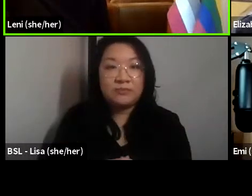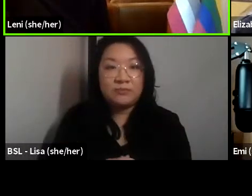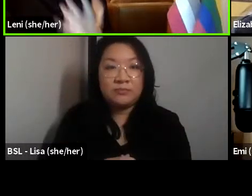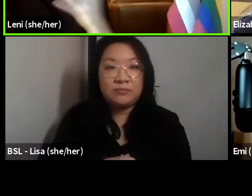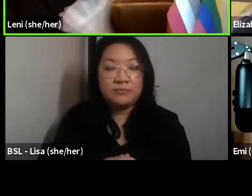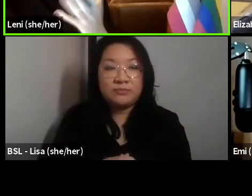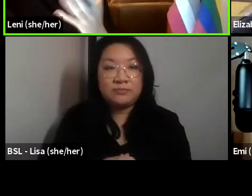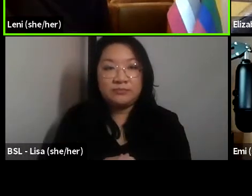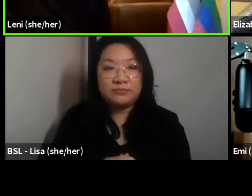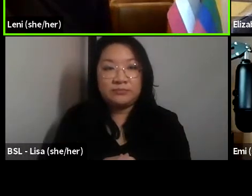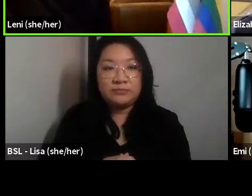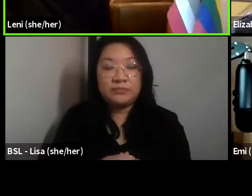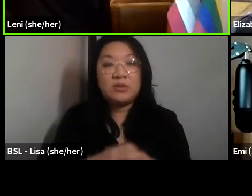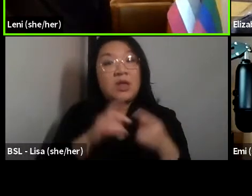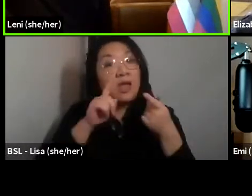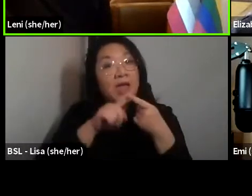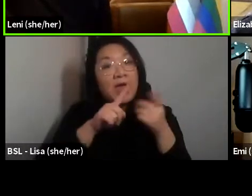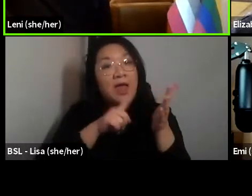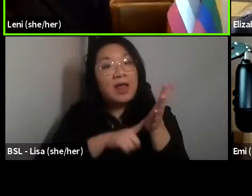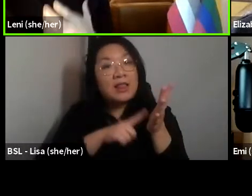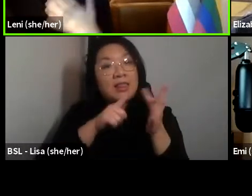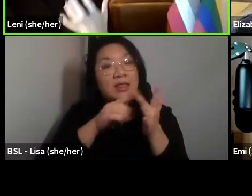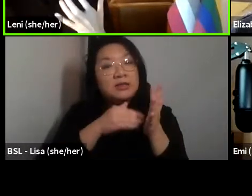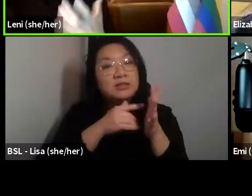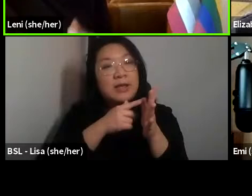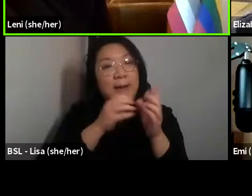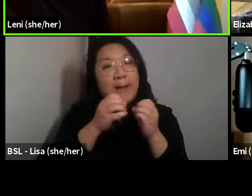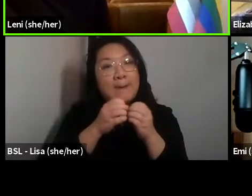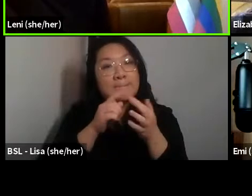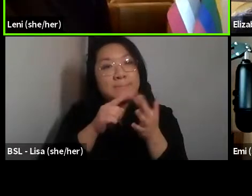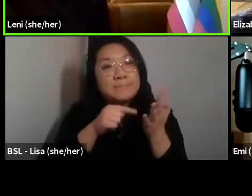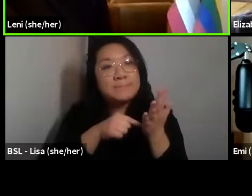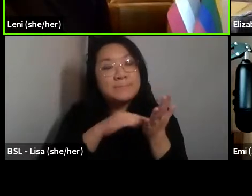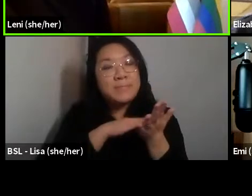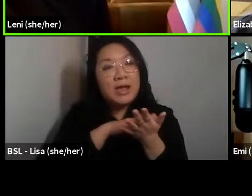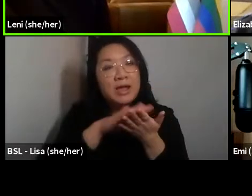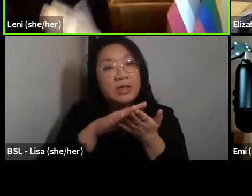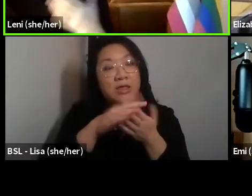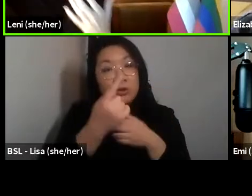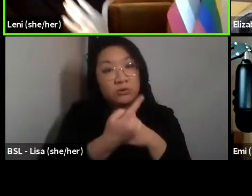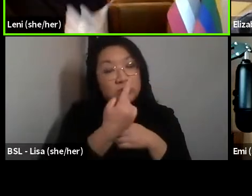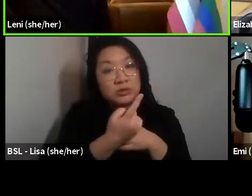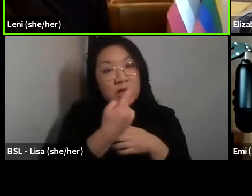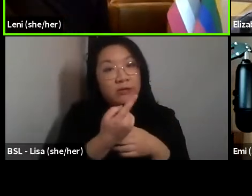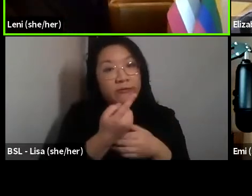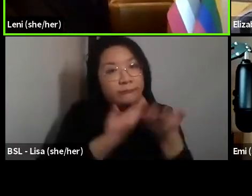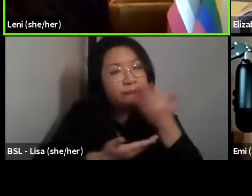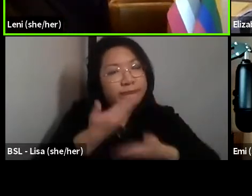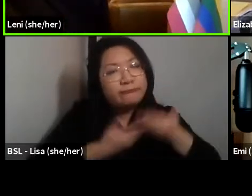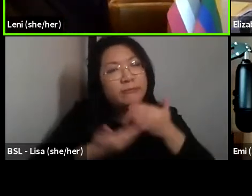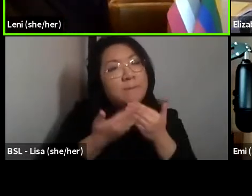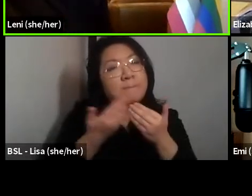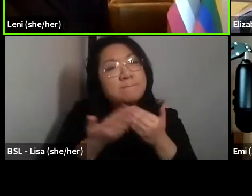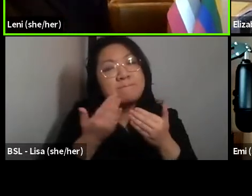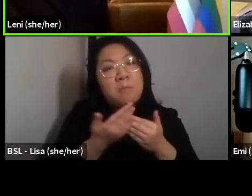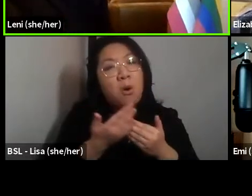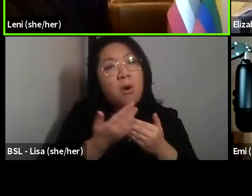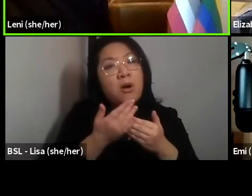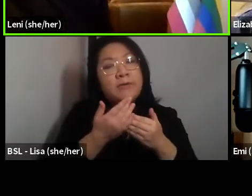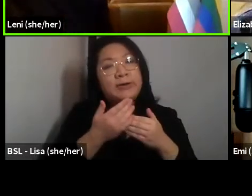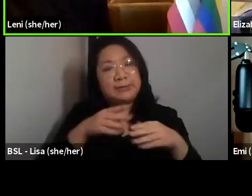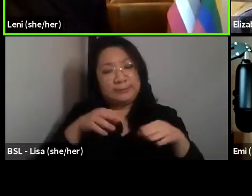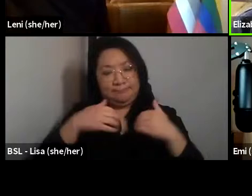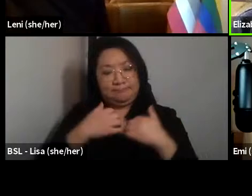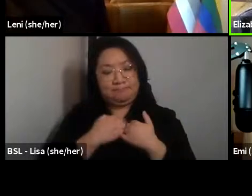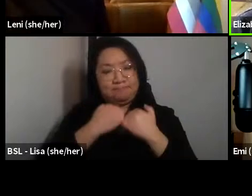Elizabeth, because I know that you talked quite a bit just there about your journey to being ace. Can you tell us a bit more about what being ace means to you?